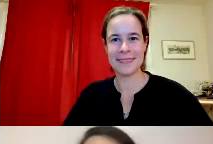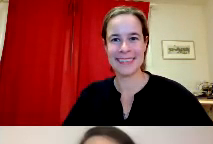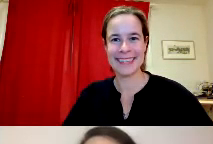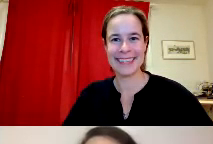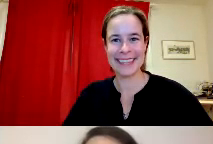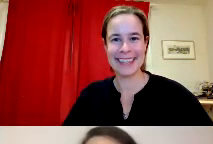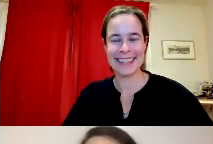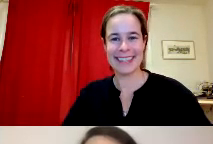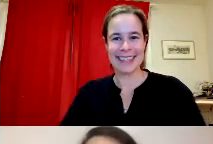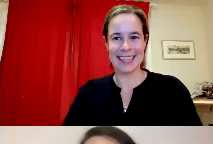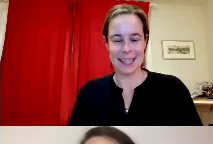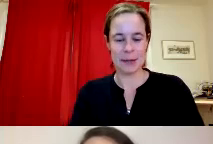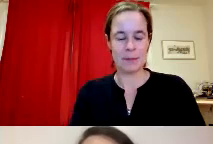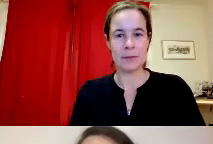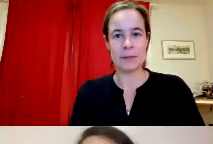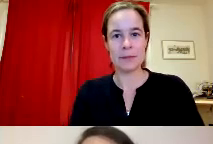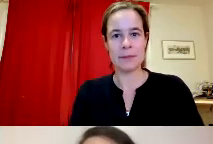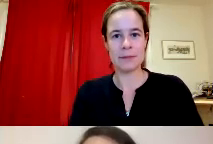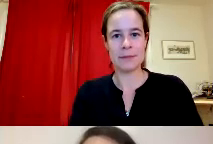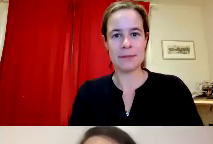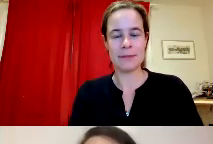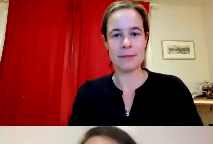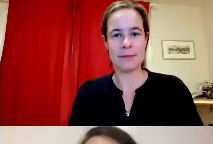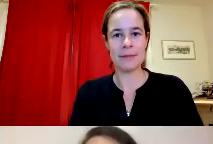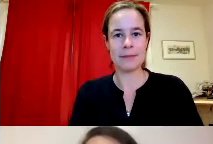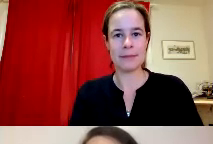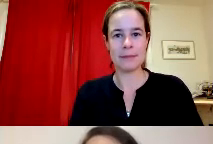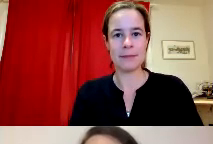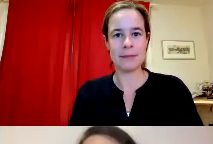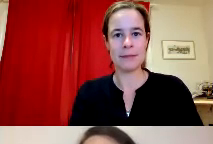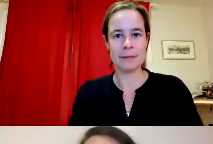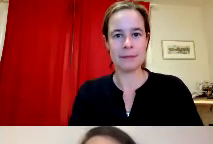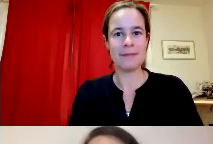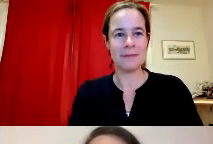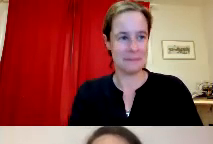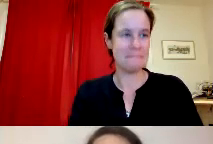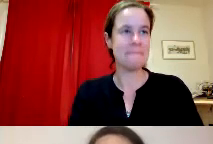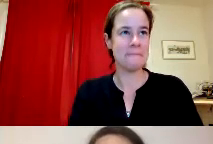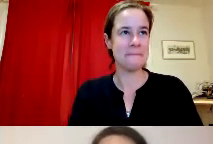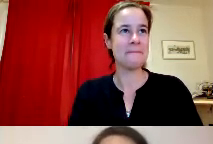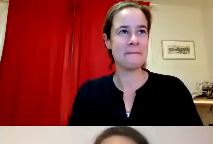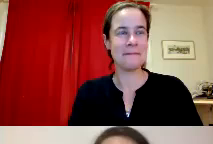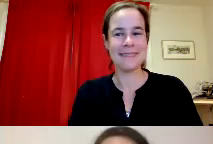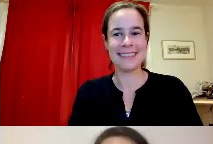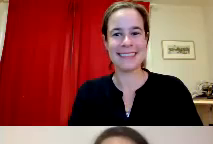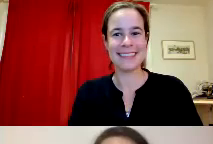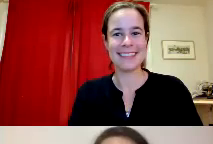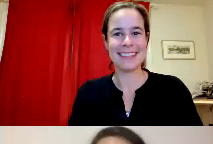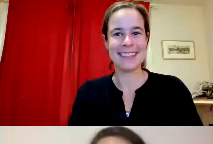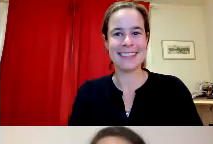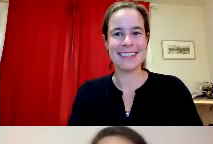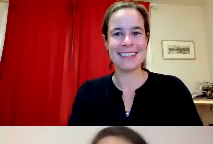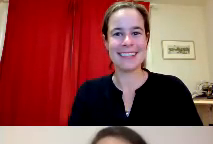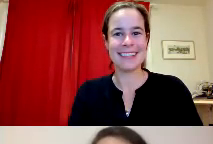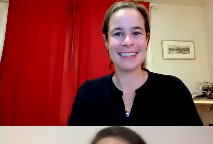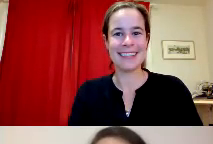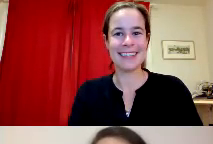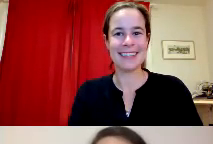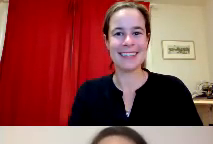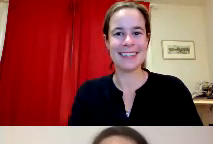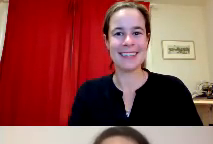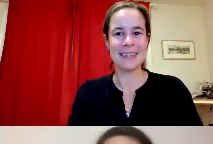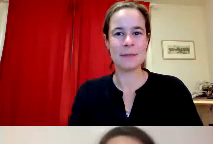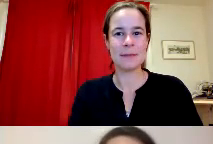Thank you so much. Yeah, it was definitely a group effort. This project was among